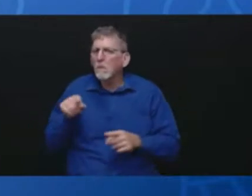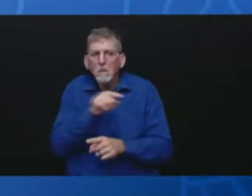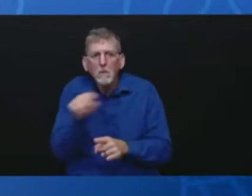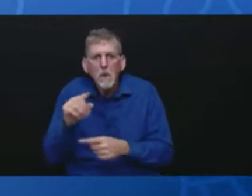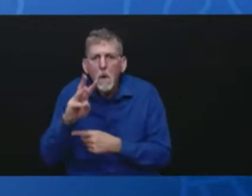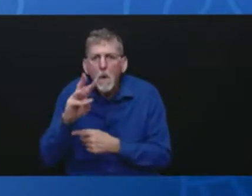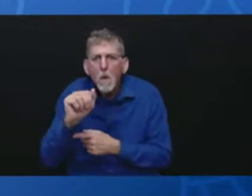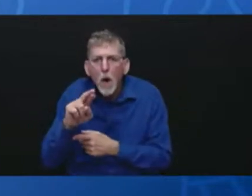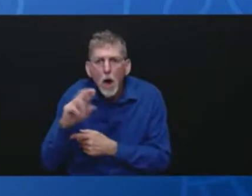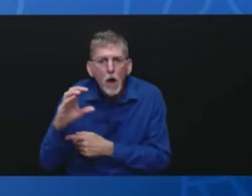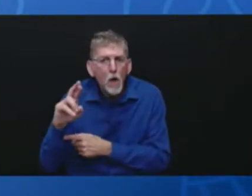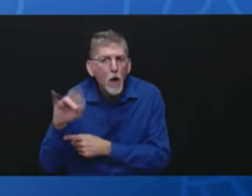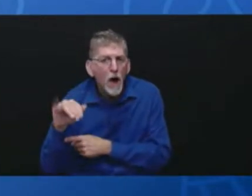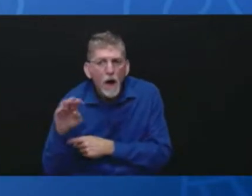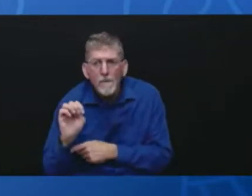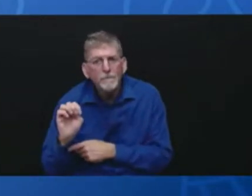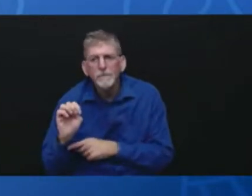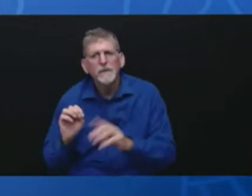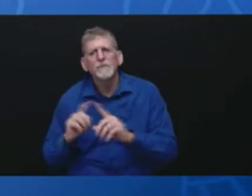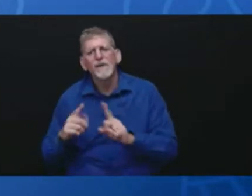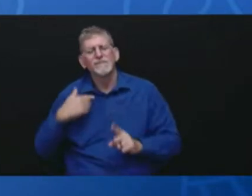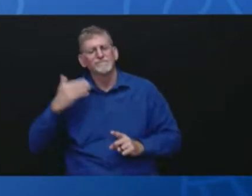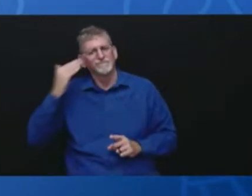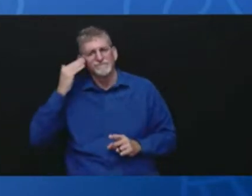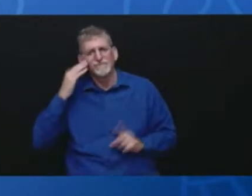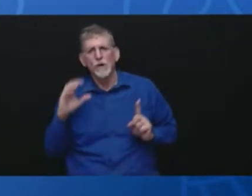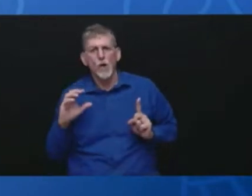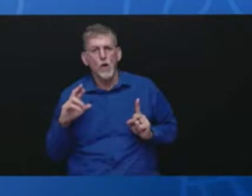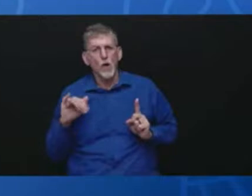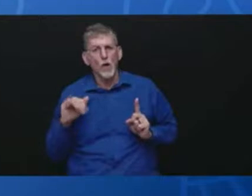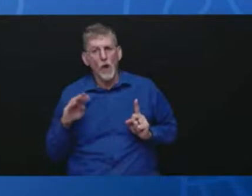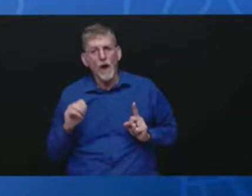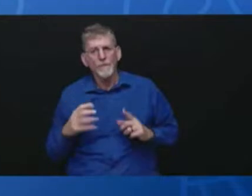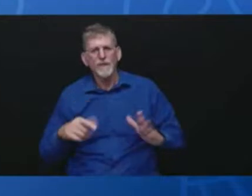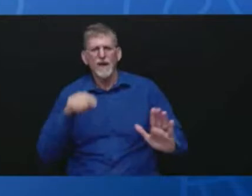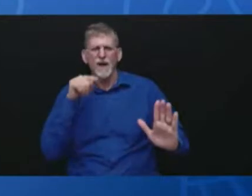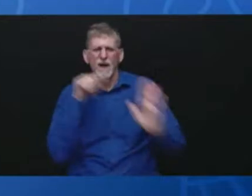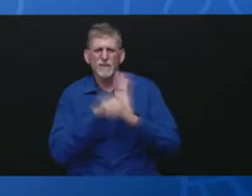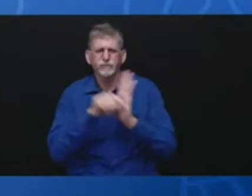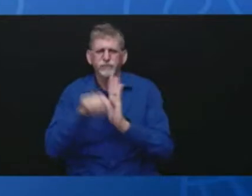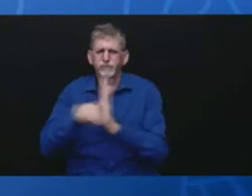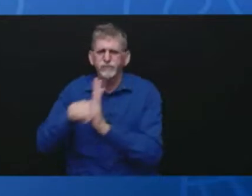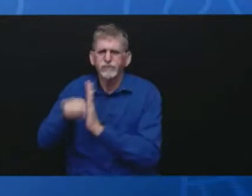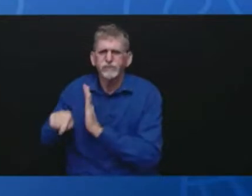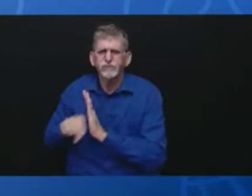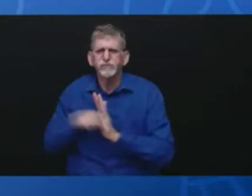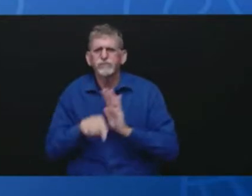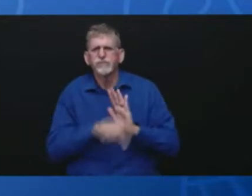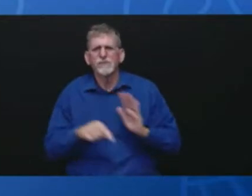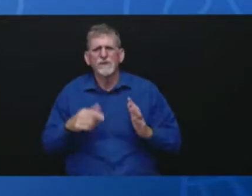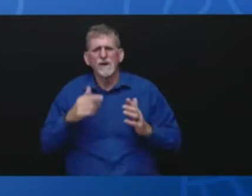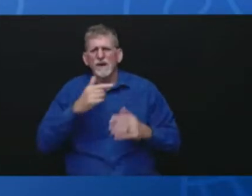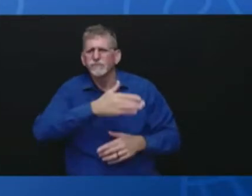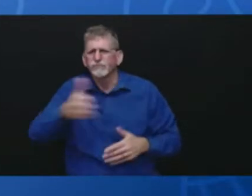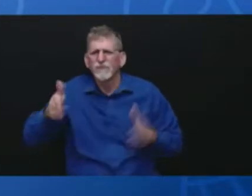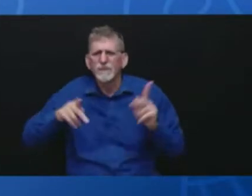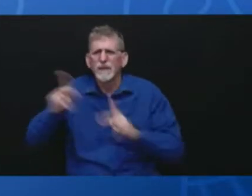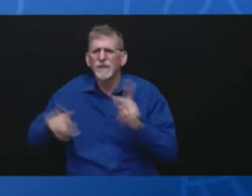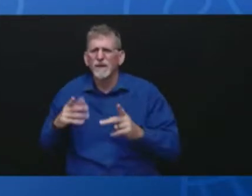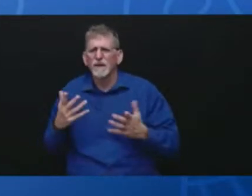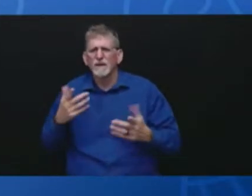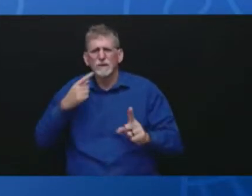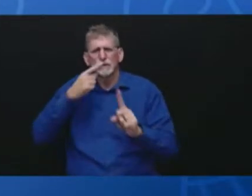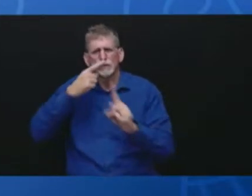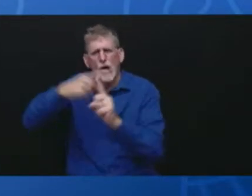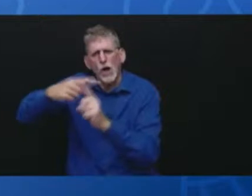a crime is the mass slaughter of any individuals. Certainly, the targeting of people simply because of who they are. That Jew